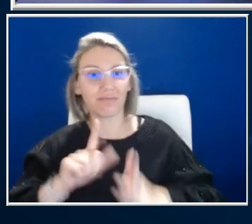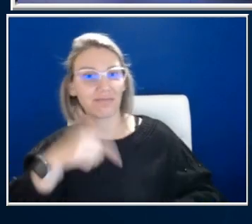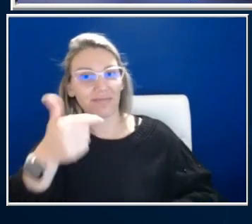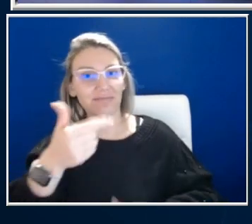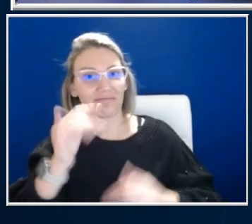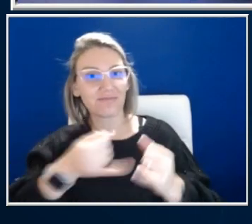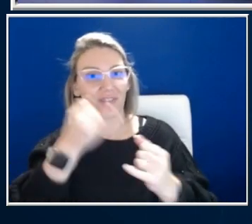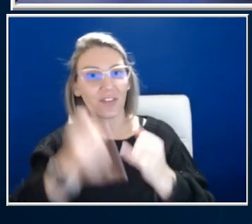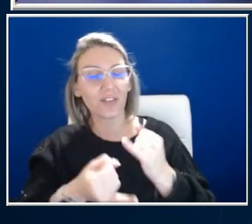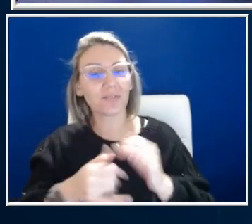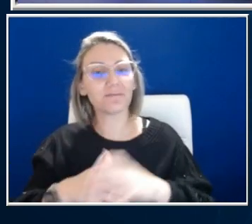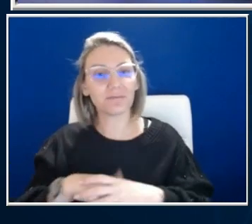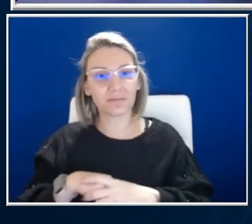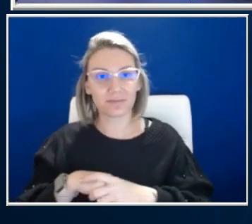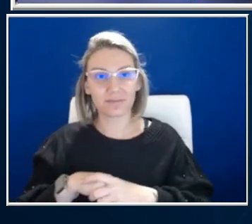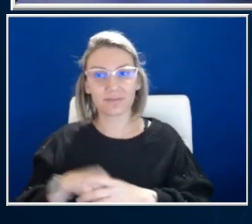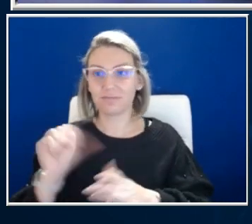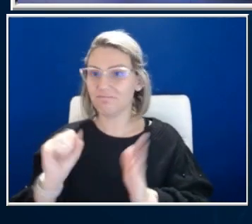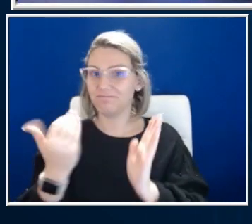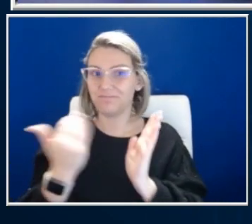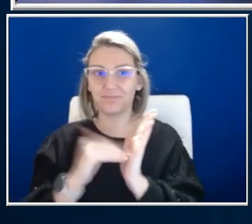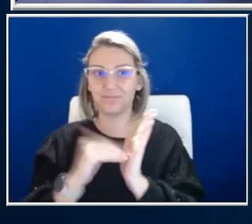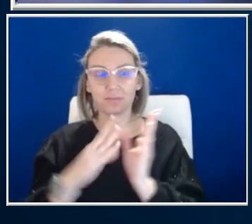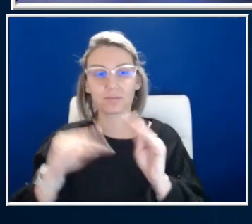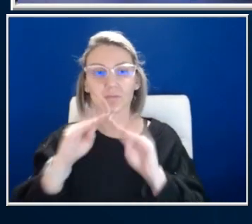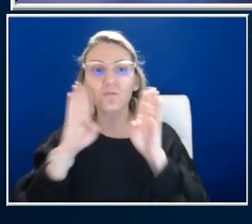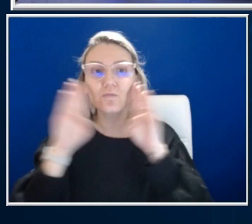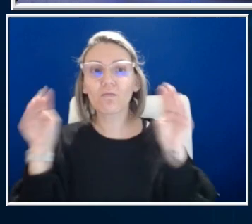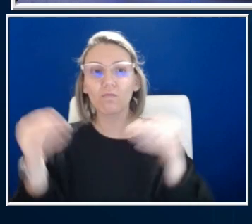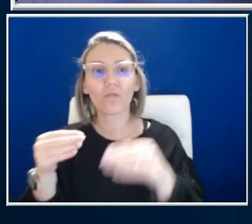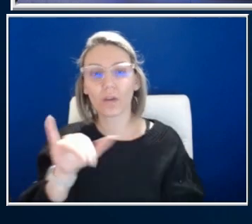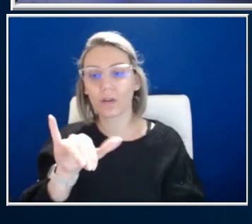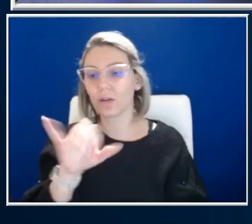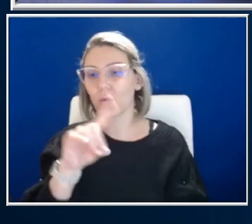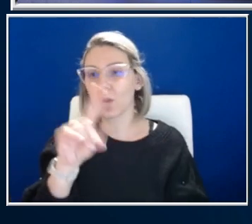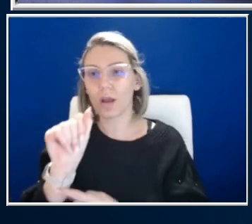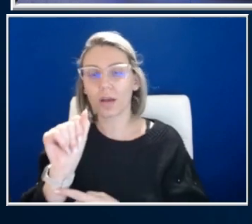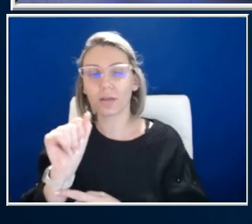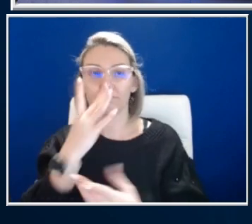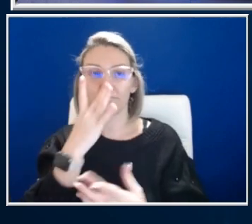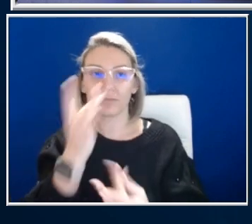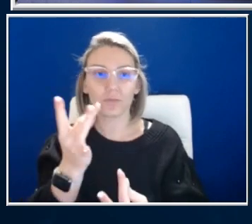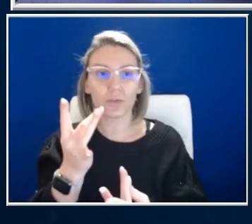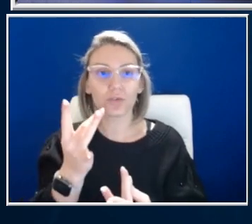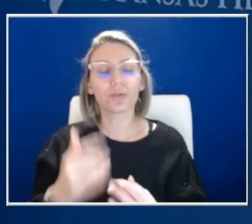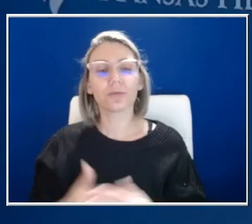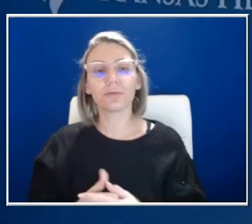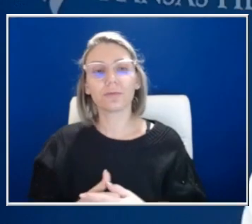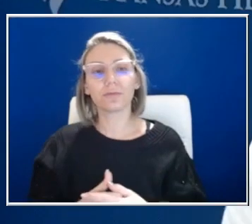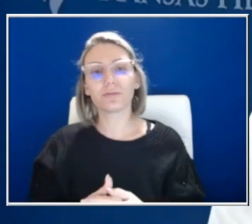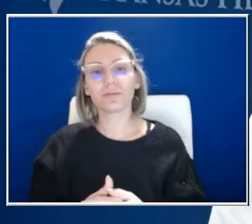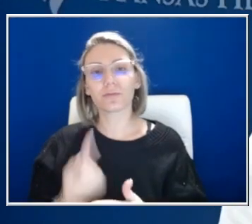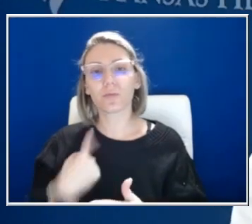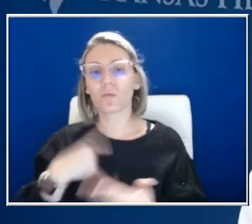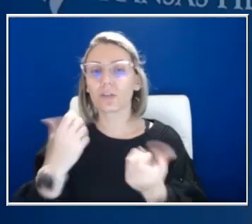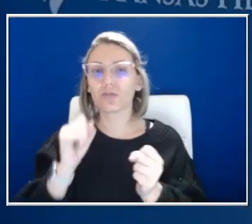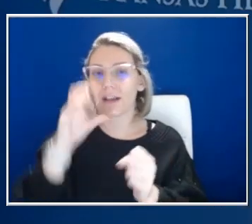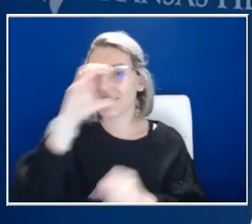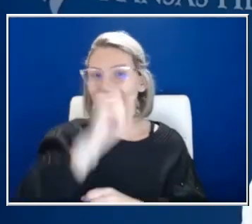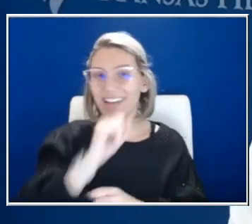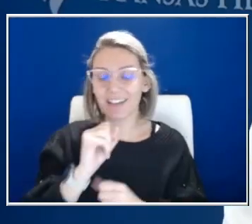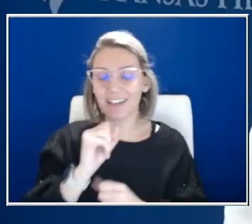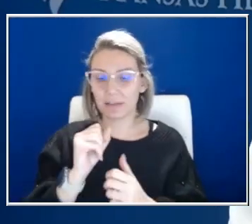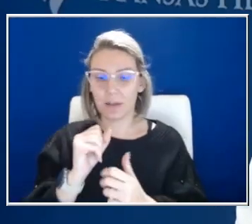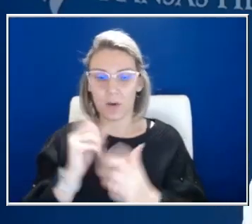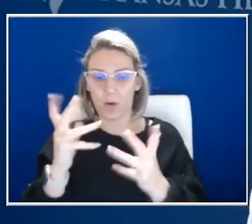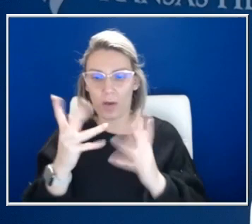Yeah, again, it's more focused on Yolanda. You know, the interesting thing is, you know, we try to guess what the community needs, but the most of us that